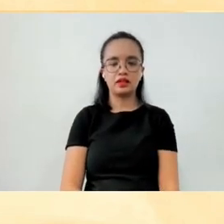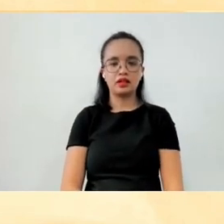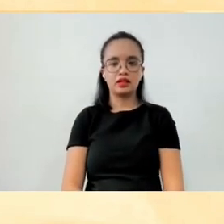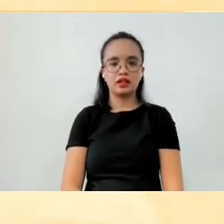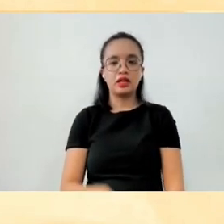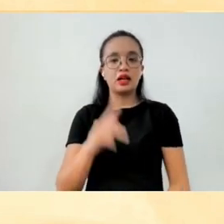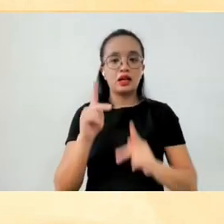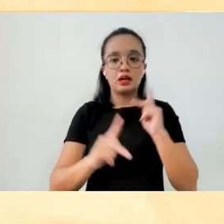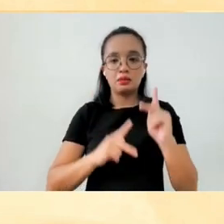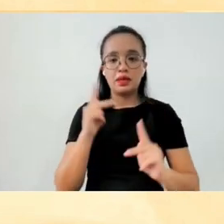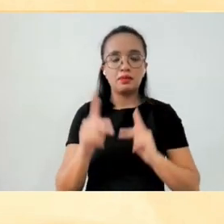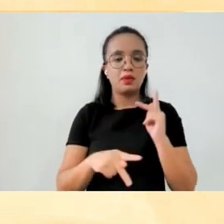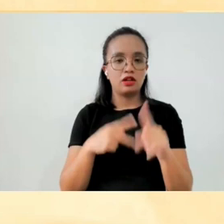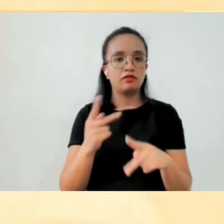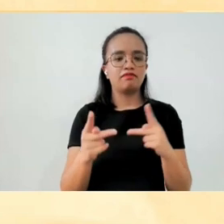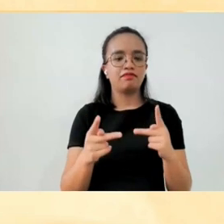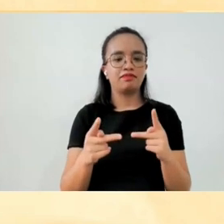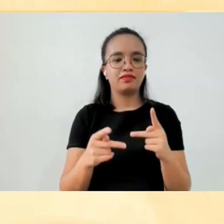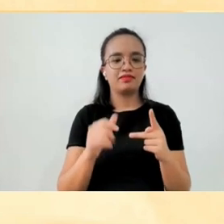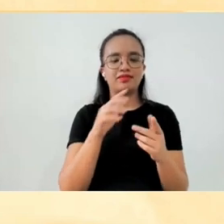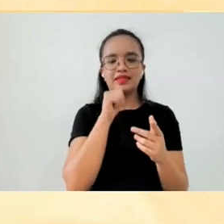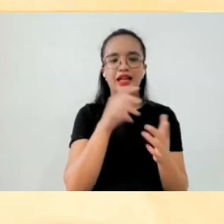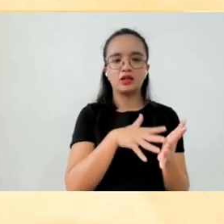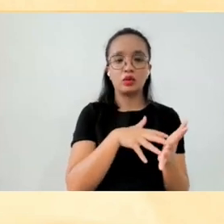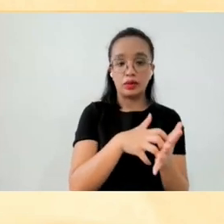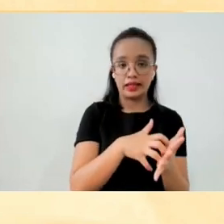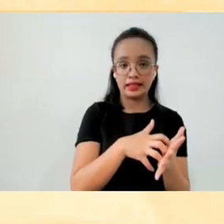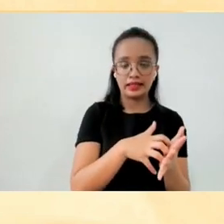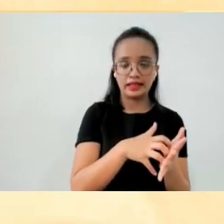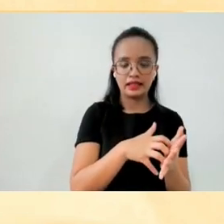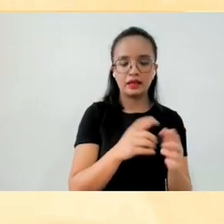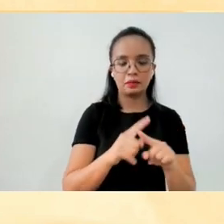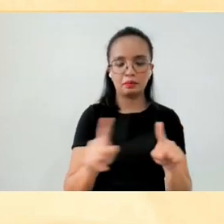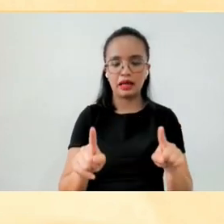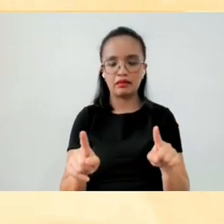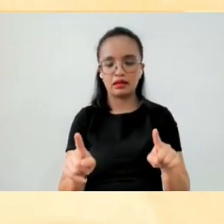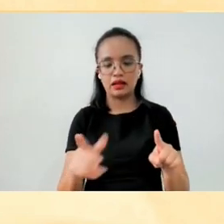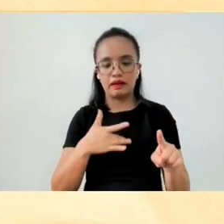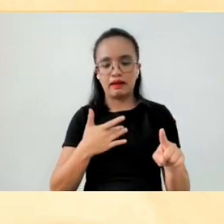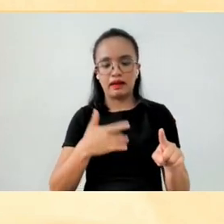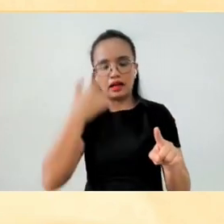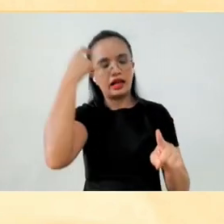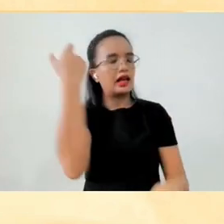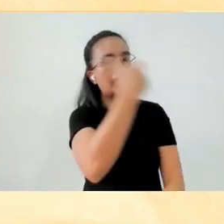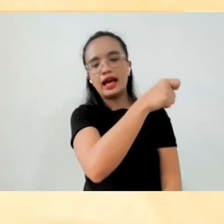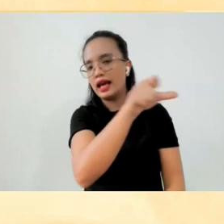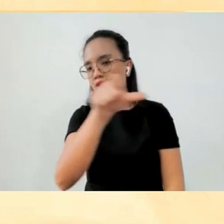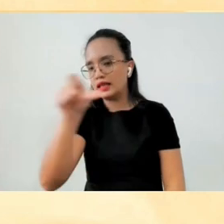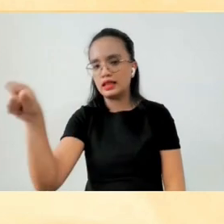People are not just weak or whatever, because they're traumatized because of weak. No, any person, strong,